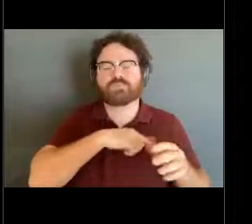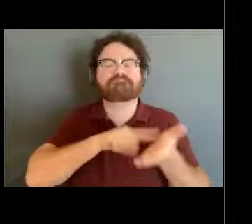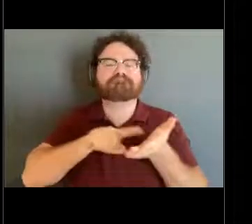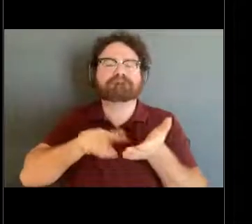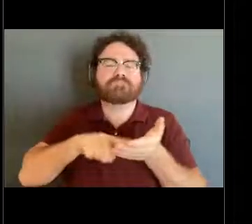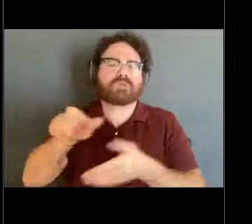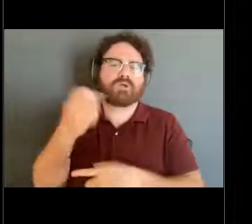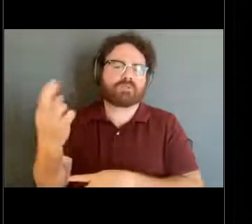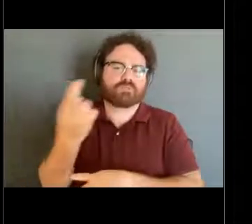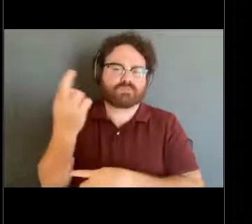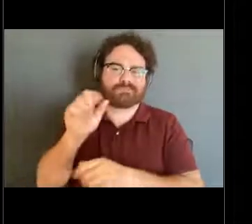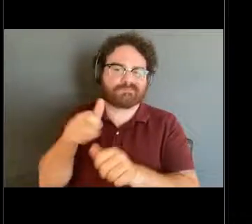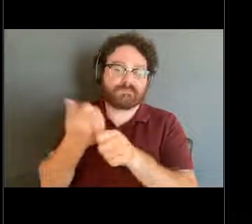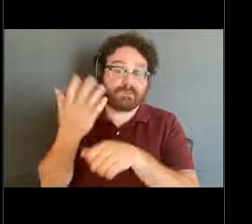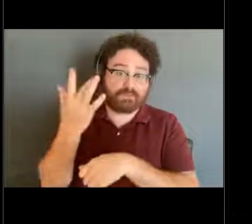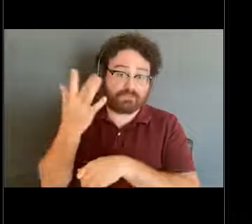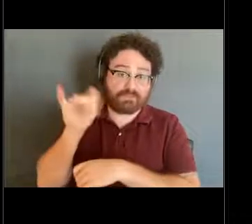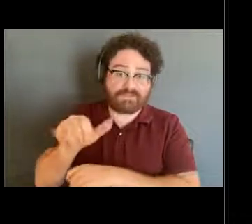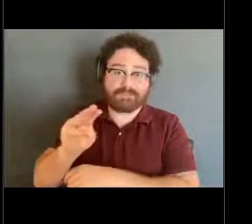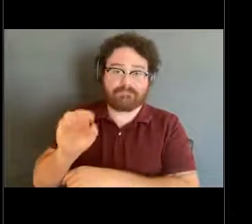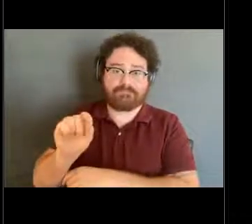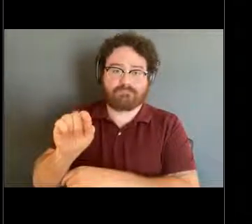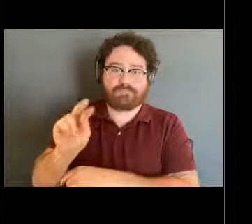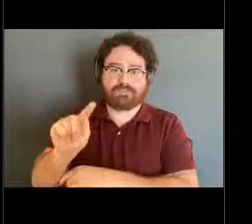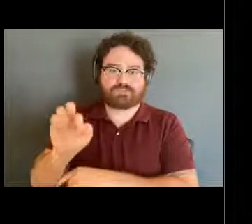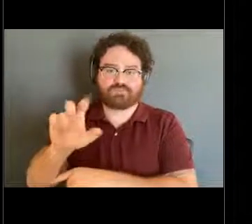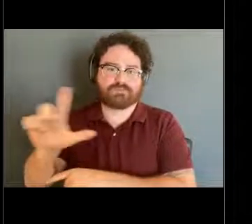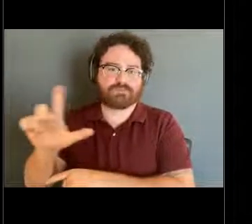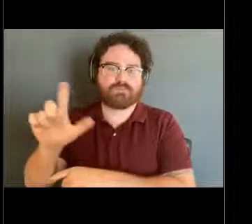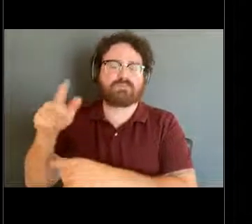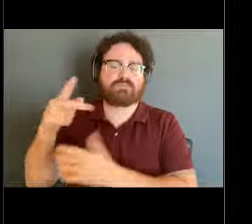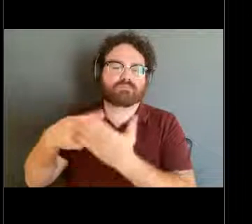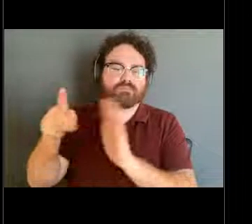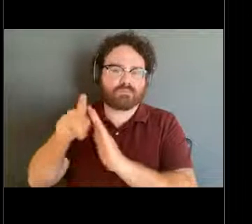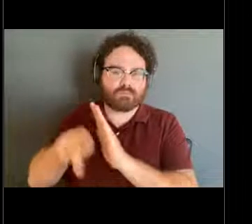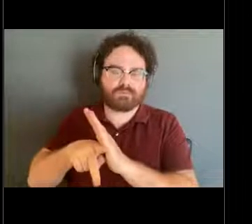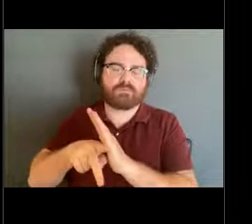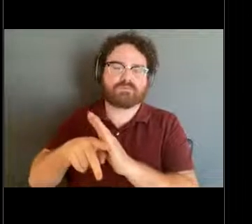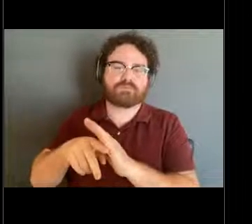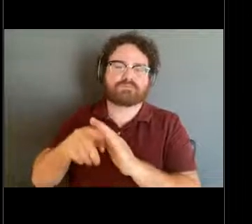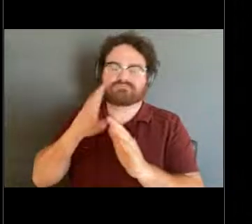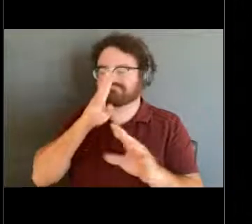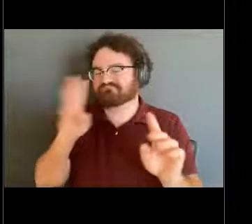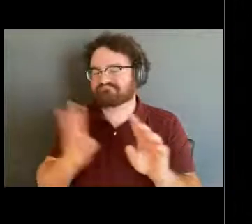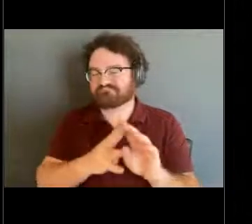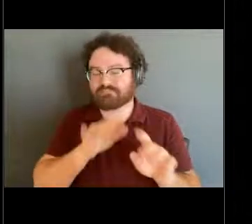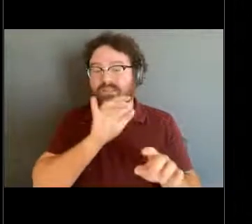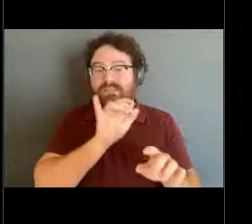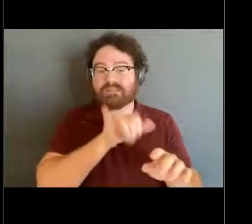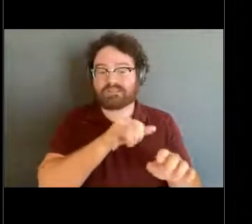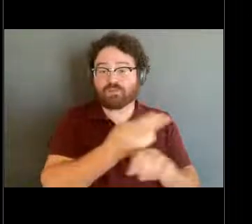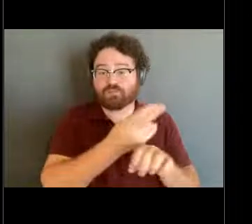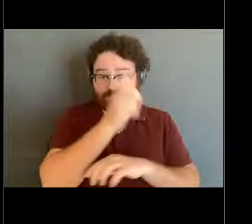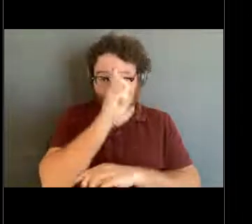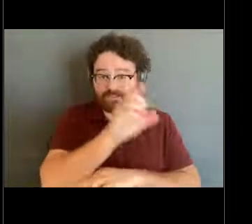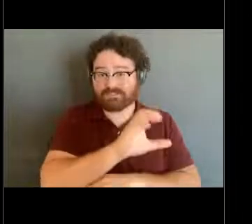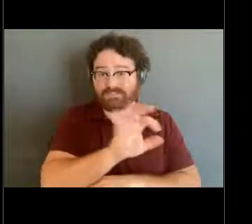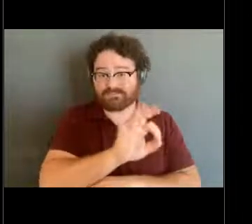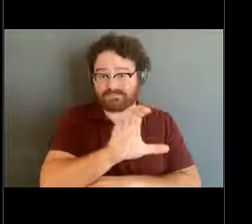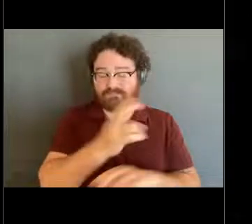Montreal Protocol was being ignored and production of a banned substance had been restarted in large quantities. So there were three